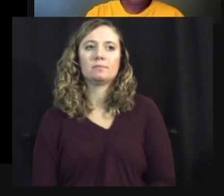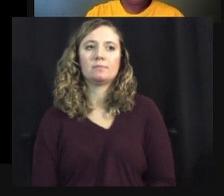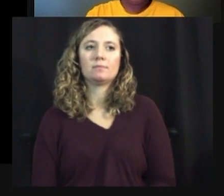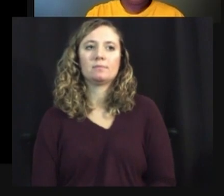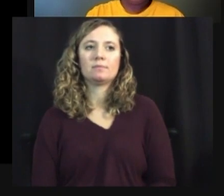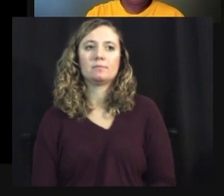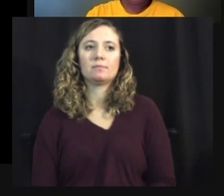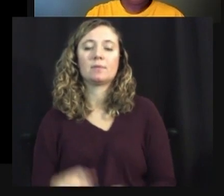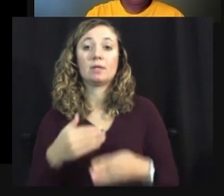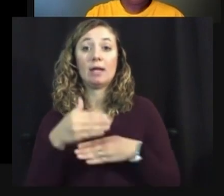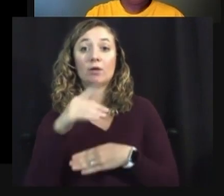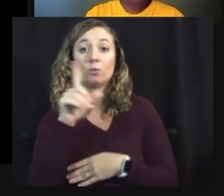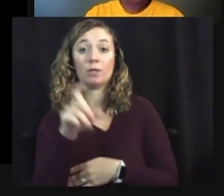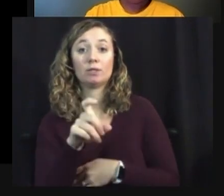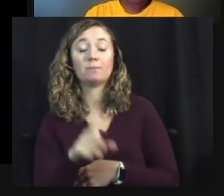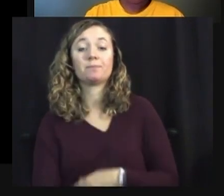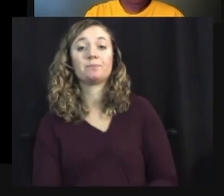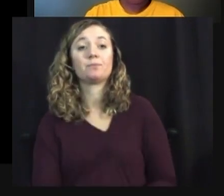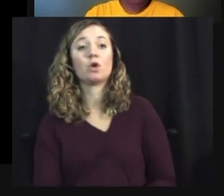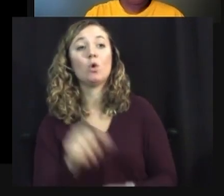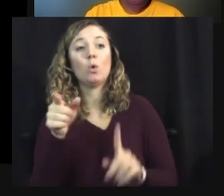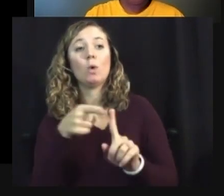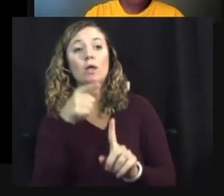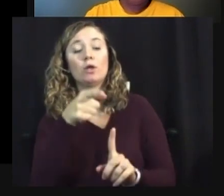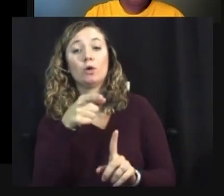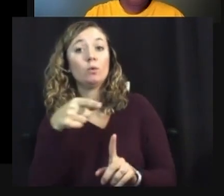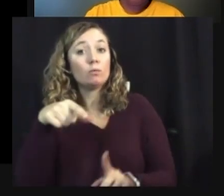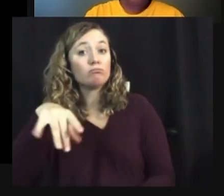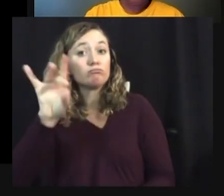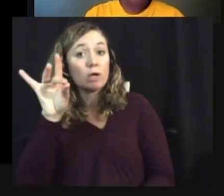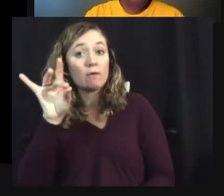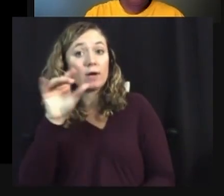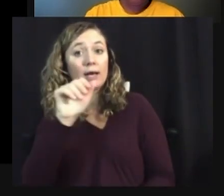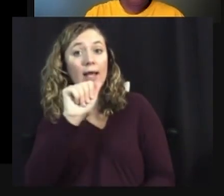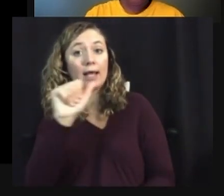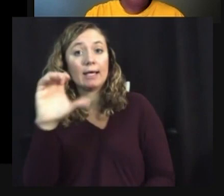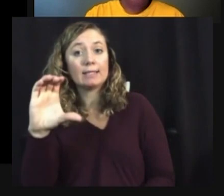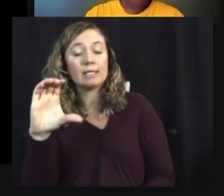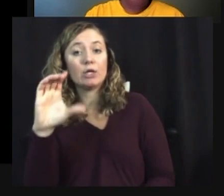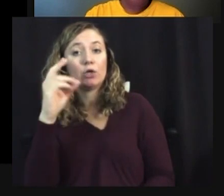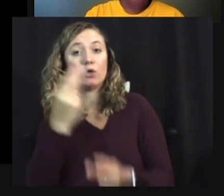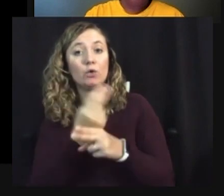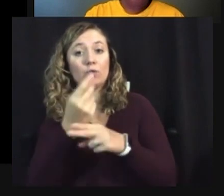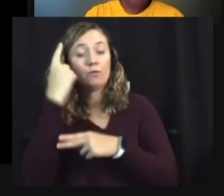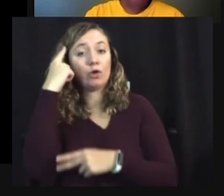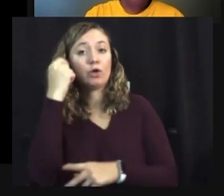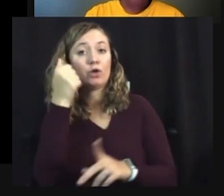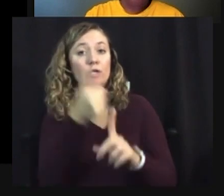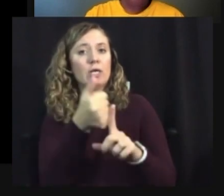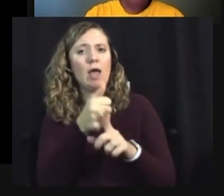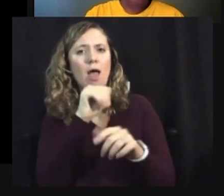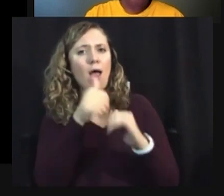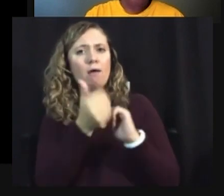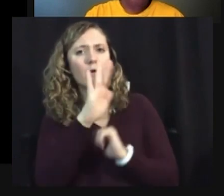Next question. When you discovered AAC use for yourself, how did your life change?